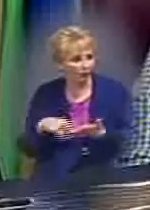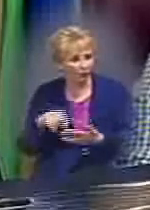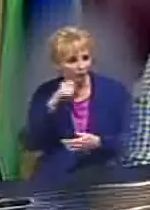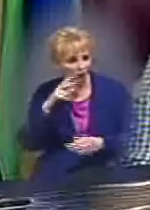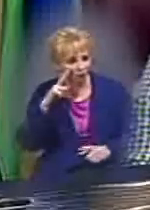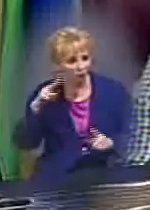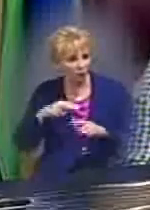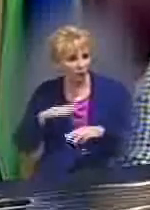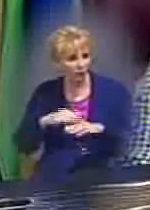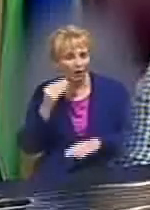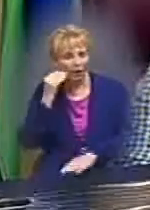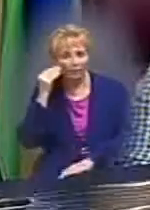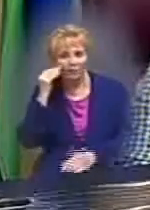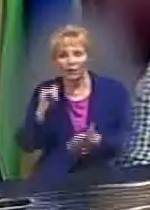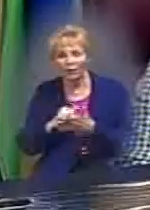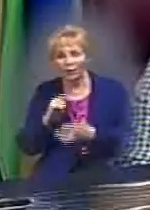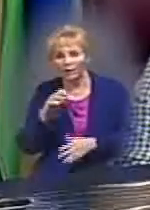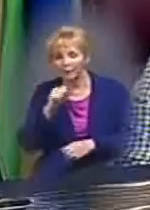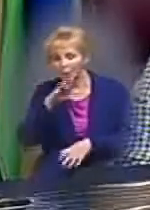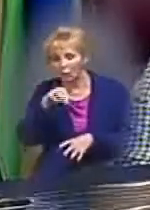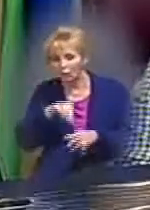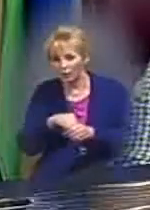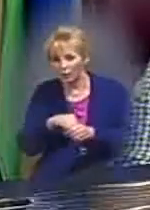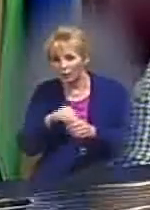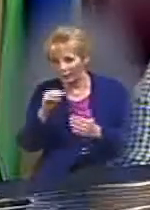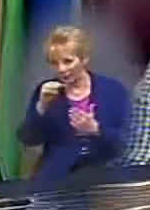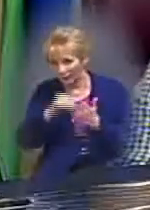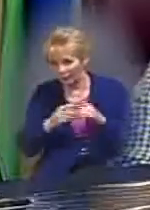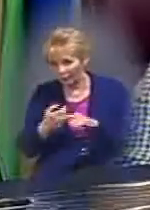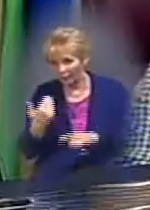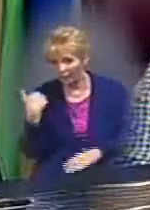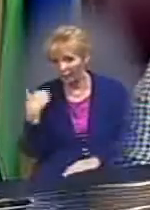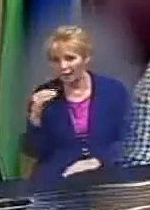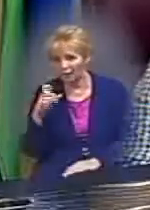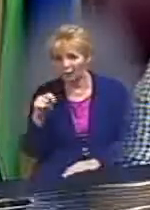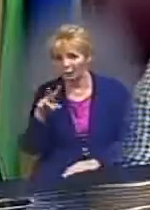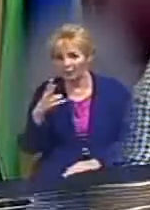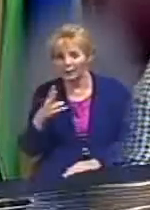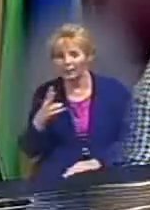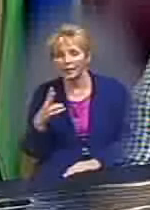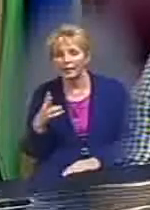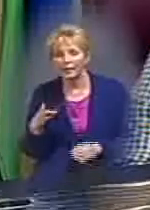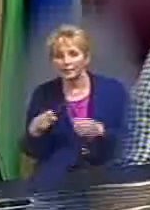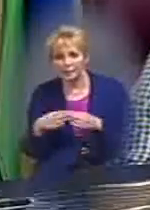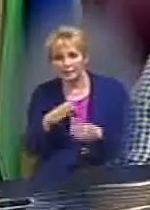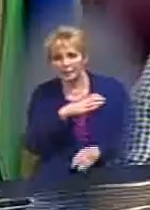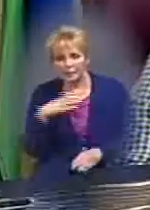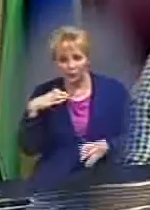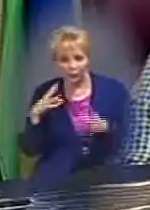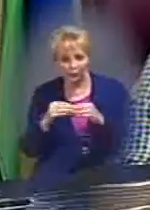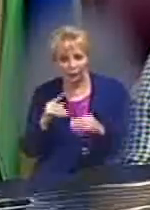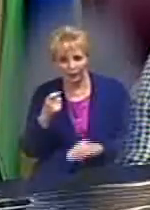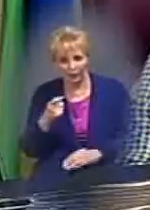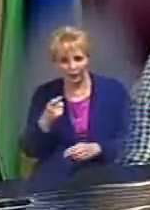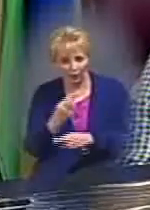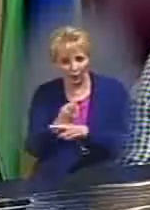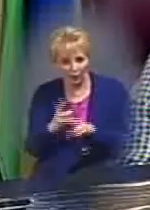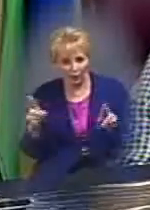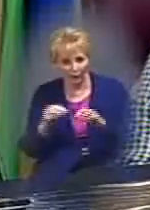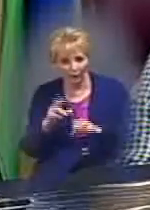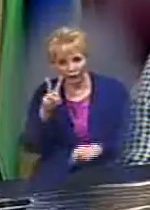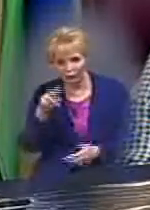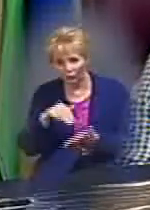viewing at home, the items include minutes from the October 7th City Council meeting, tax releases in the